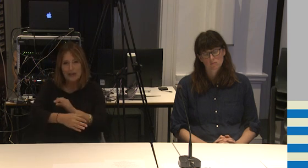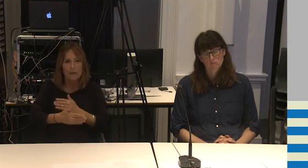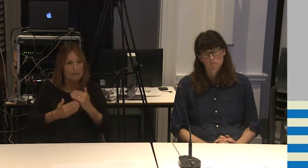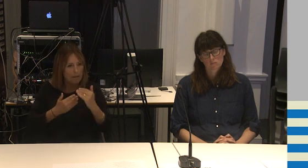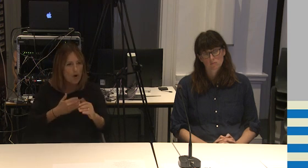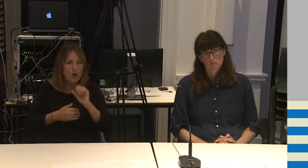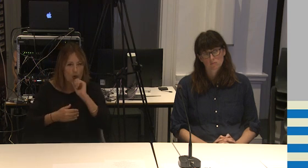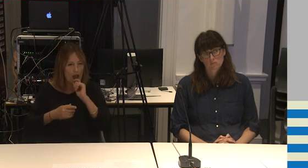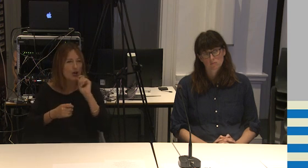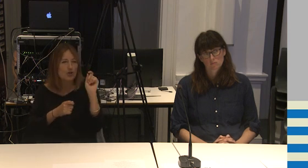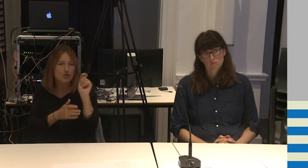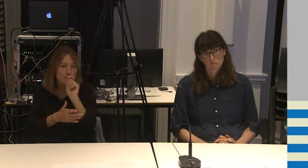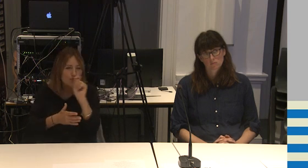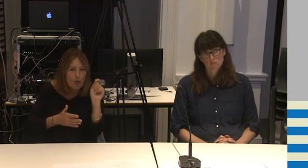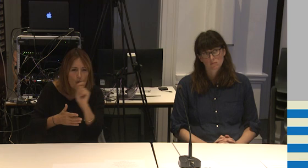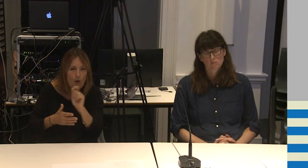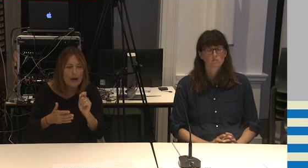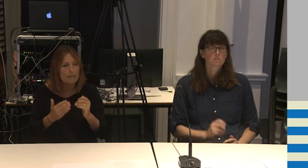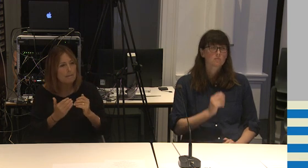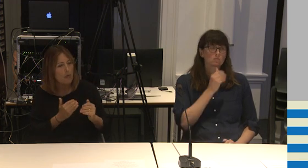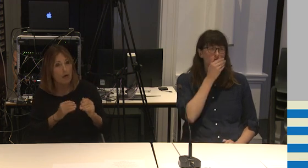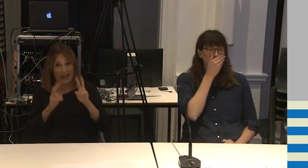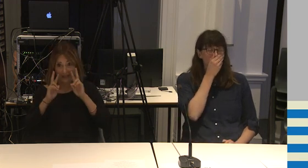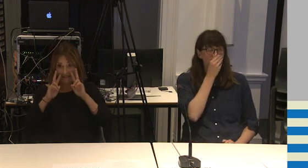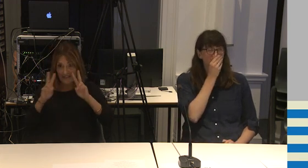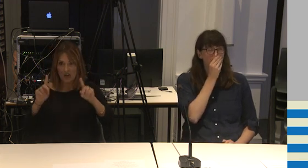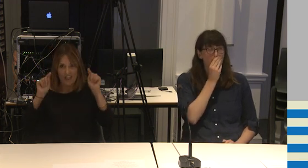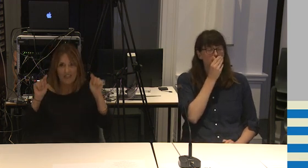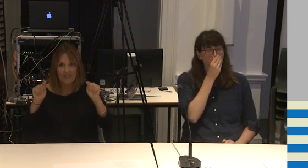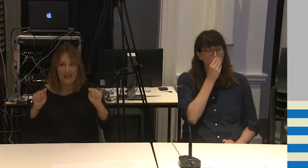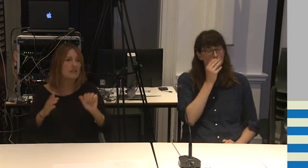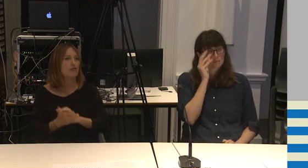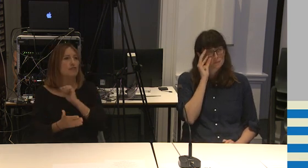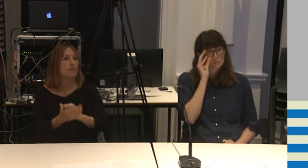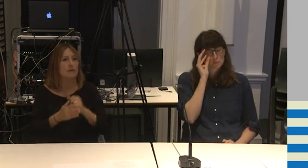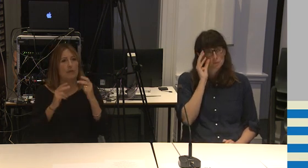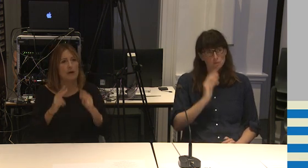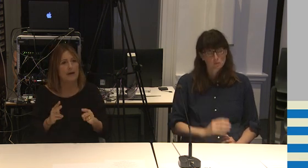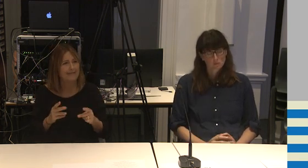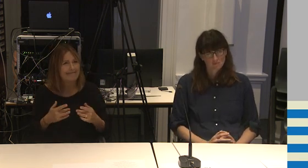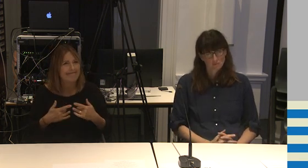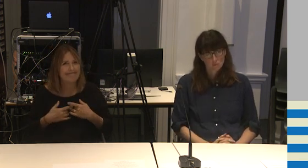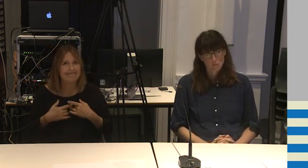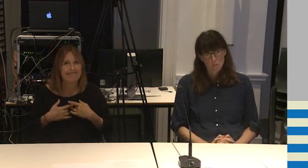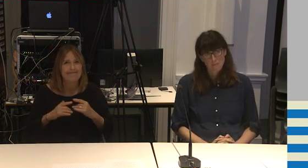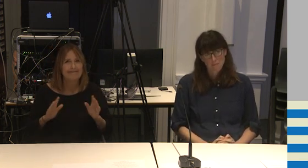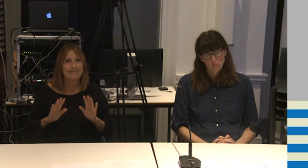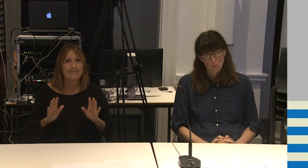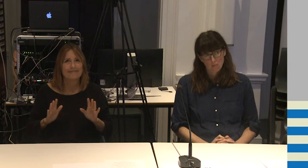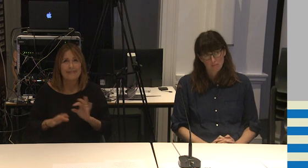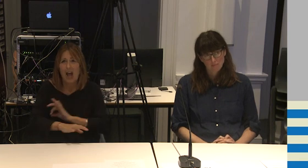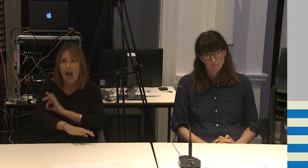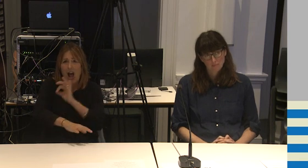this kind of attitude that the visual is the correct way of doing things. And architecture is